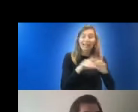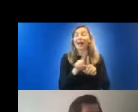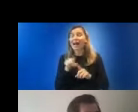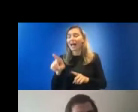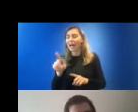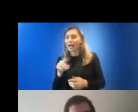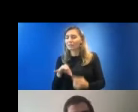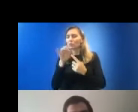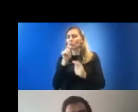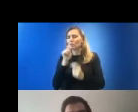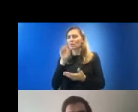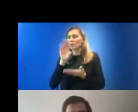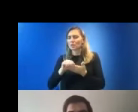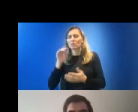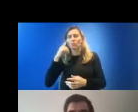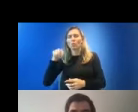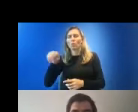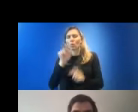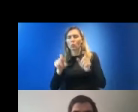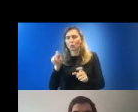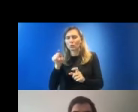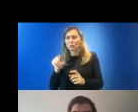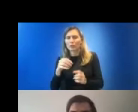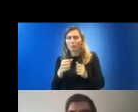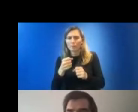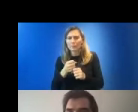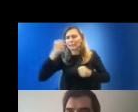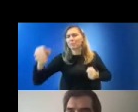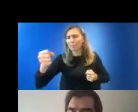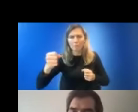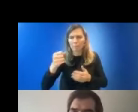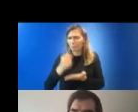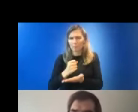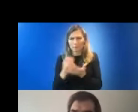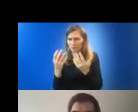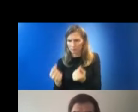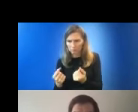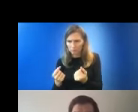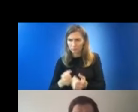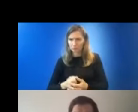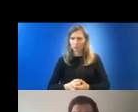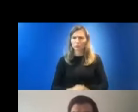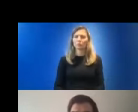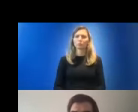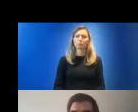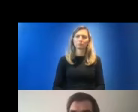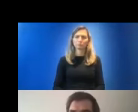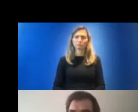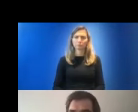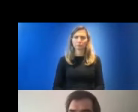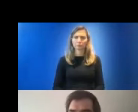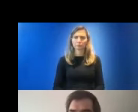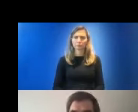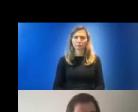I move forward. This might sound familiar to many of you. I see within the participant list